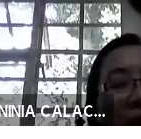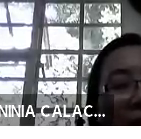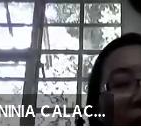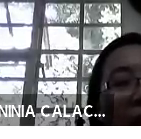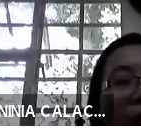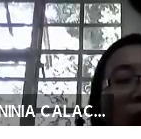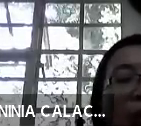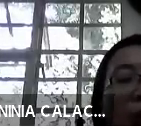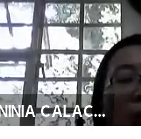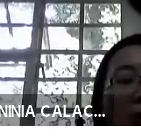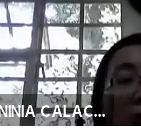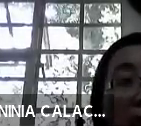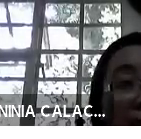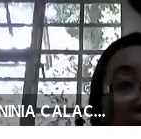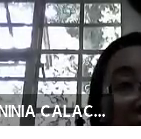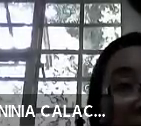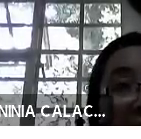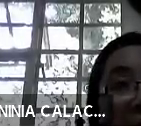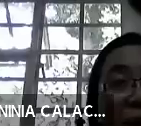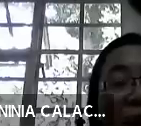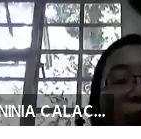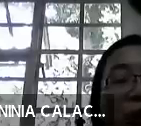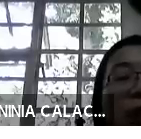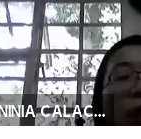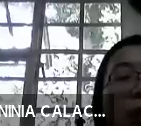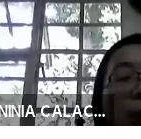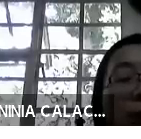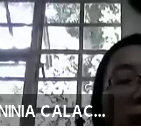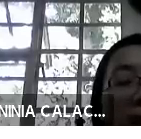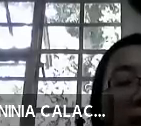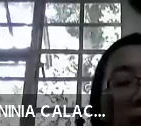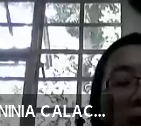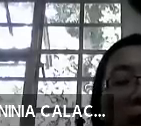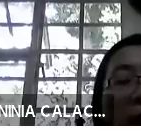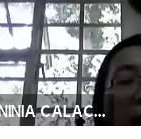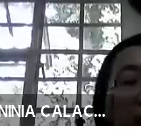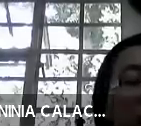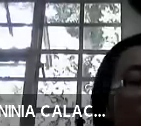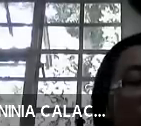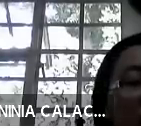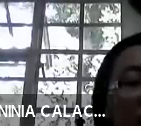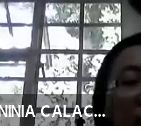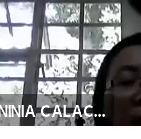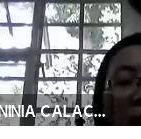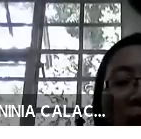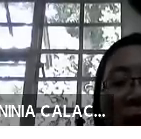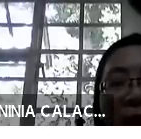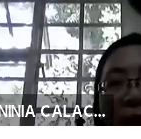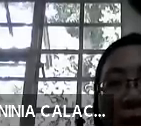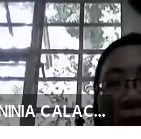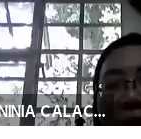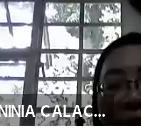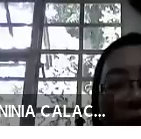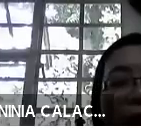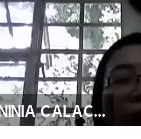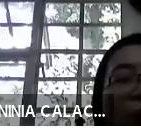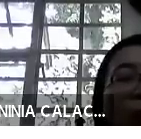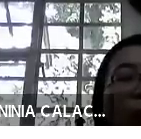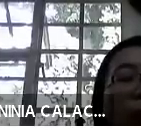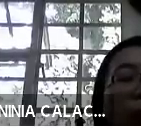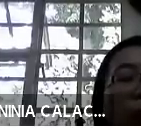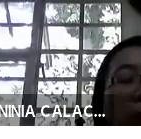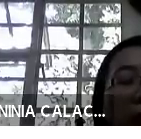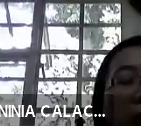certificate in distance education in University of Wisconsin in USA, and that's a 2-year professional